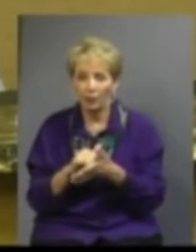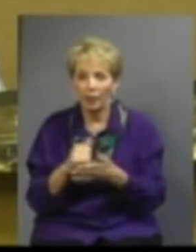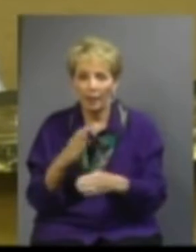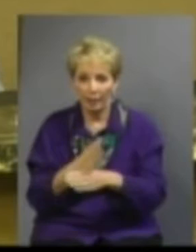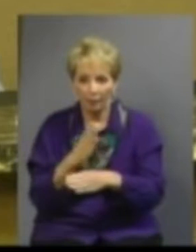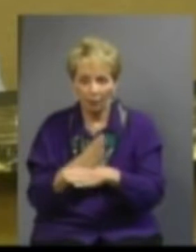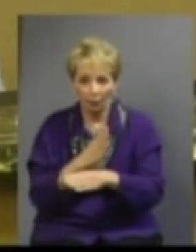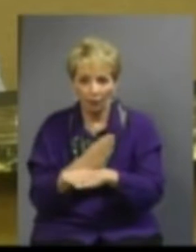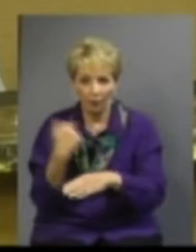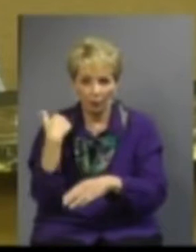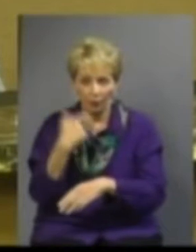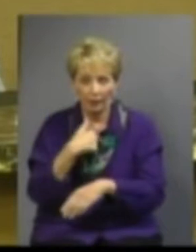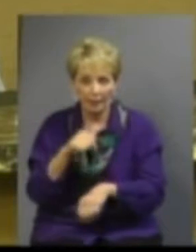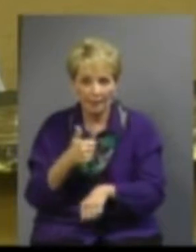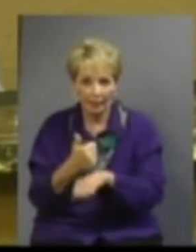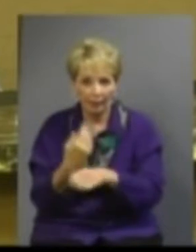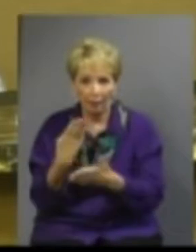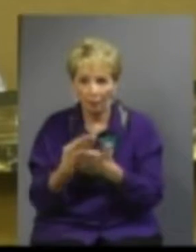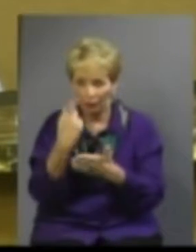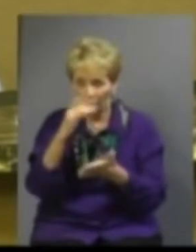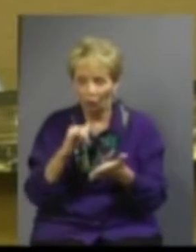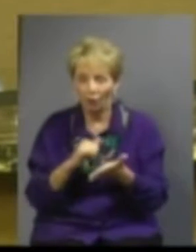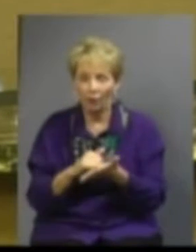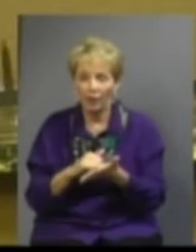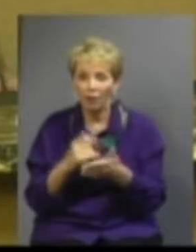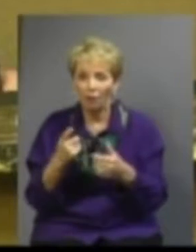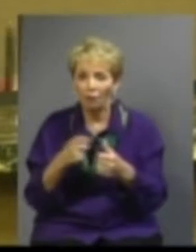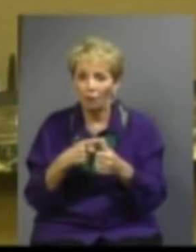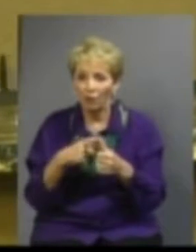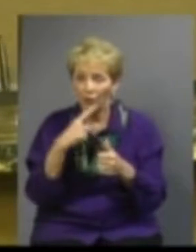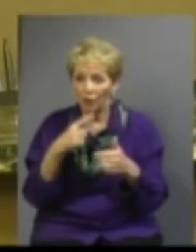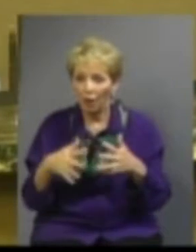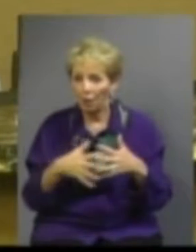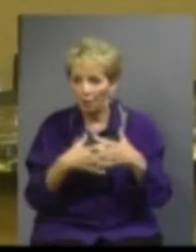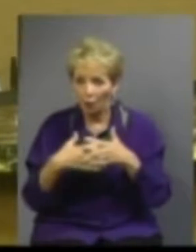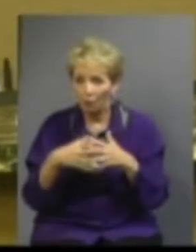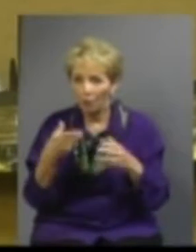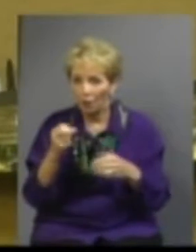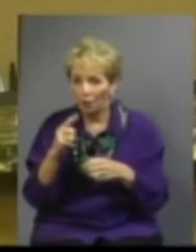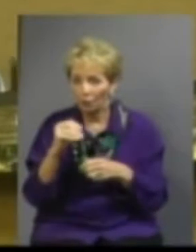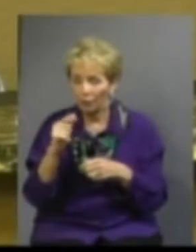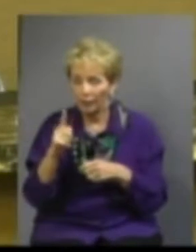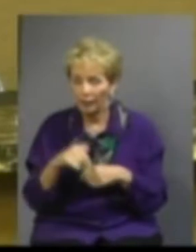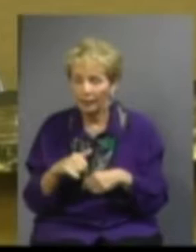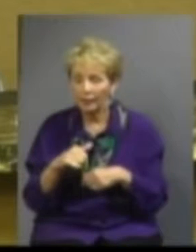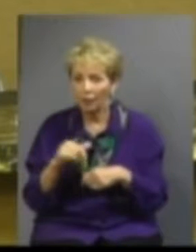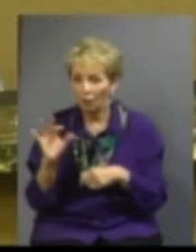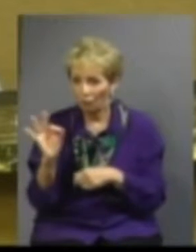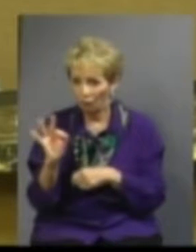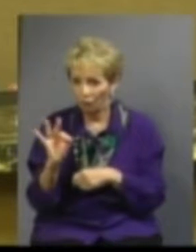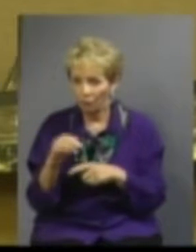improvements. We need to set up the budget for that. The first is American Hospitality Furnishings. That's a